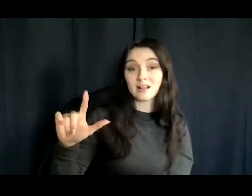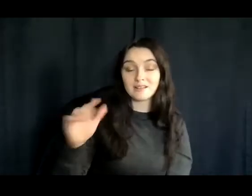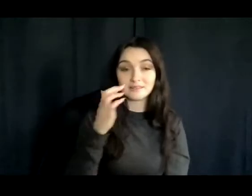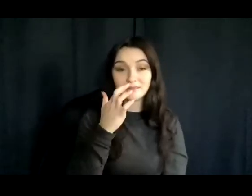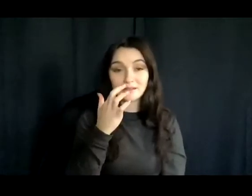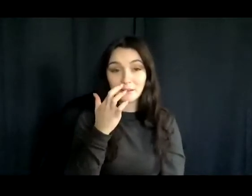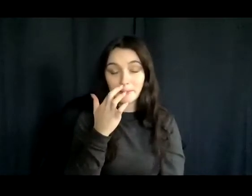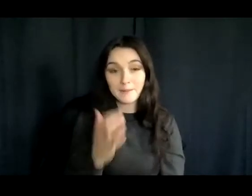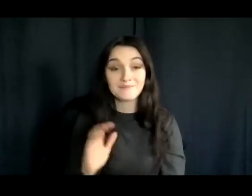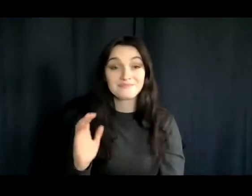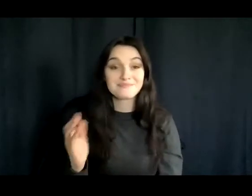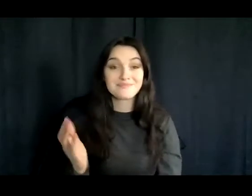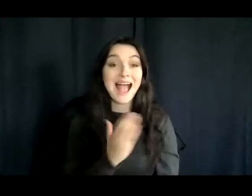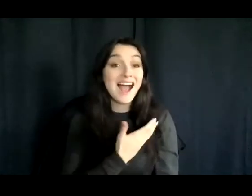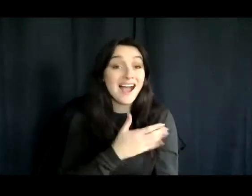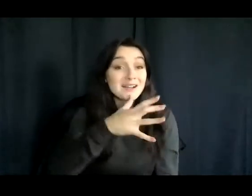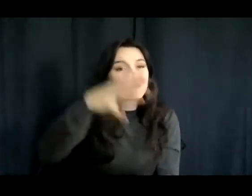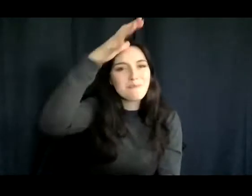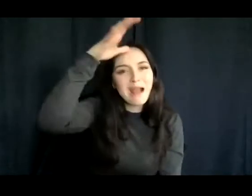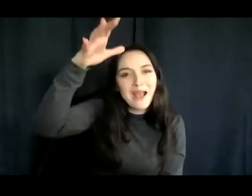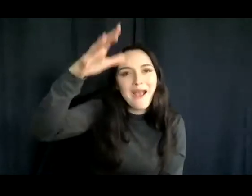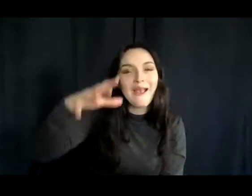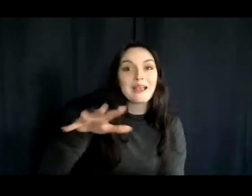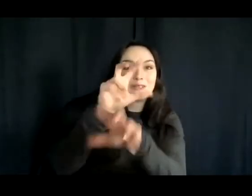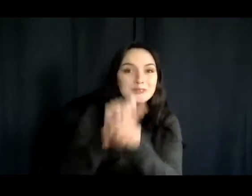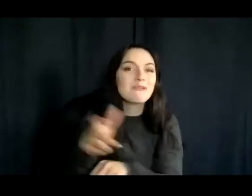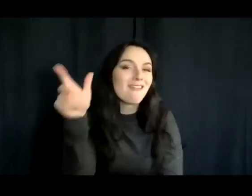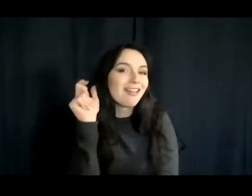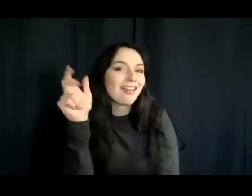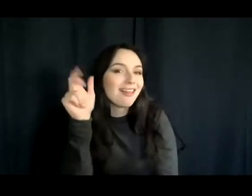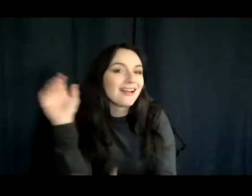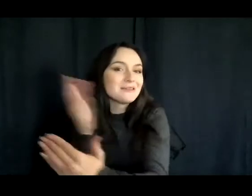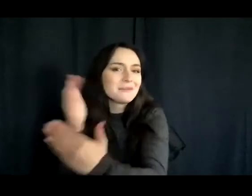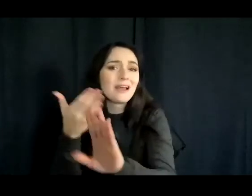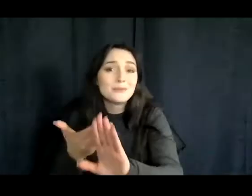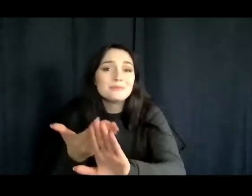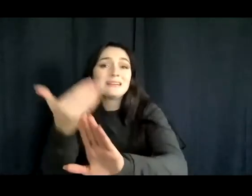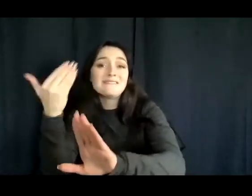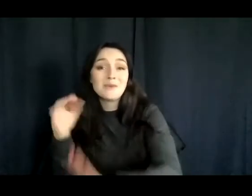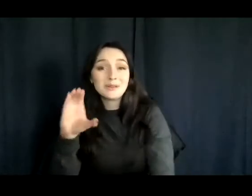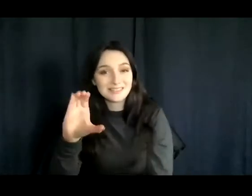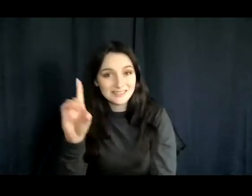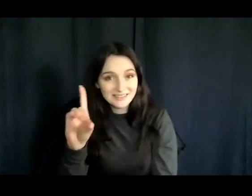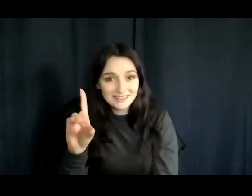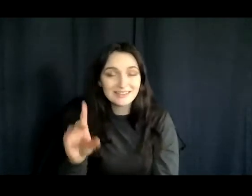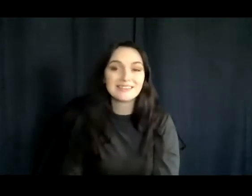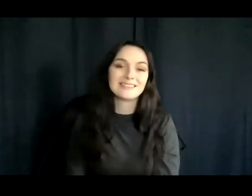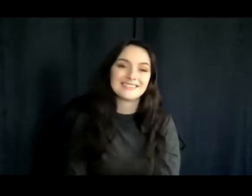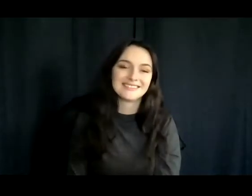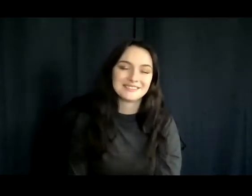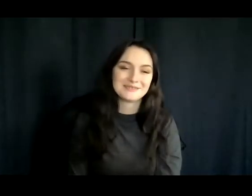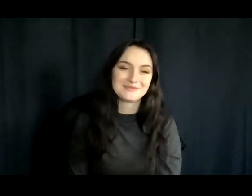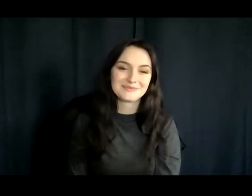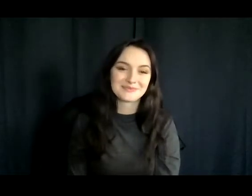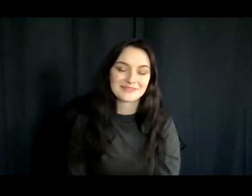our parents used to listen to music on before CDs were even around. CDs.